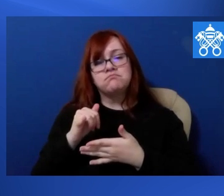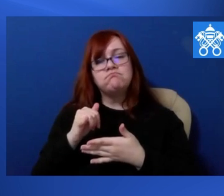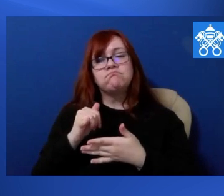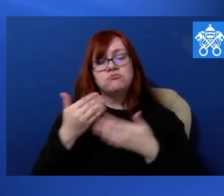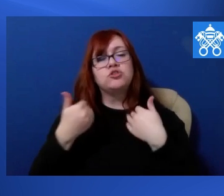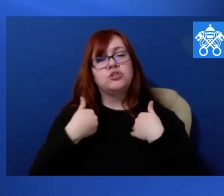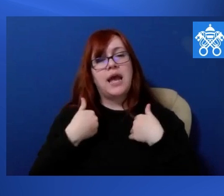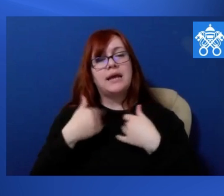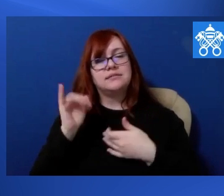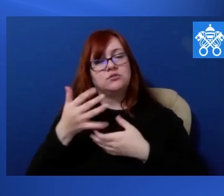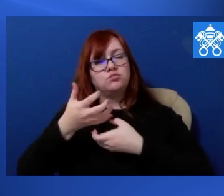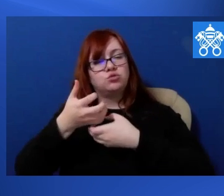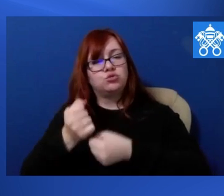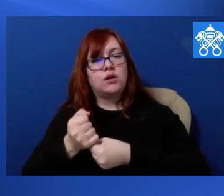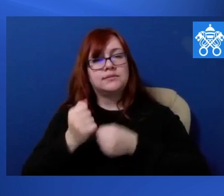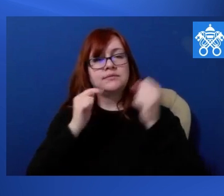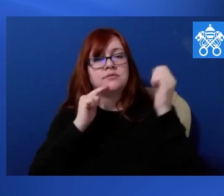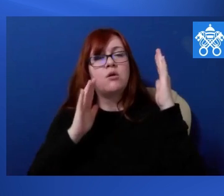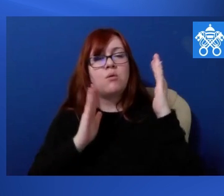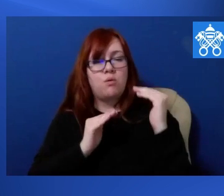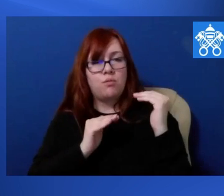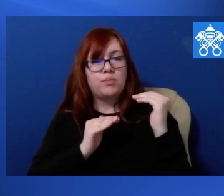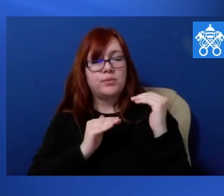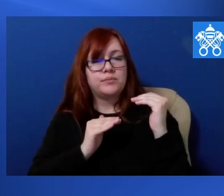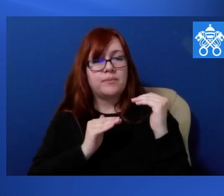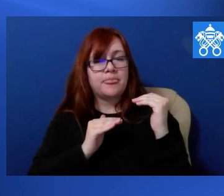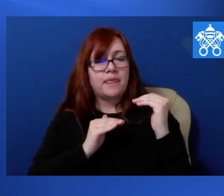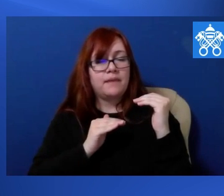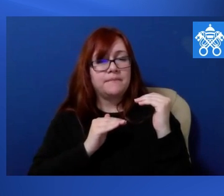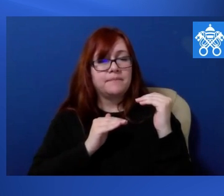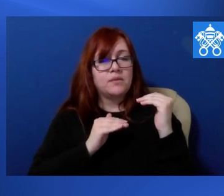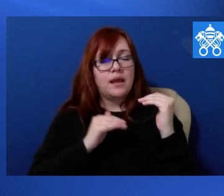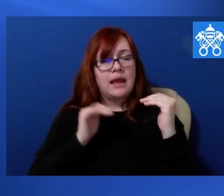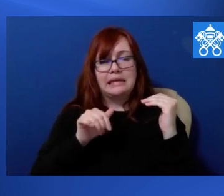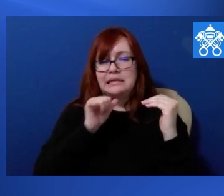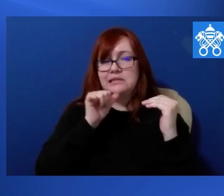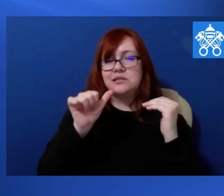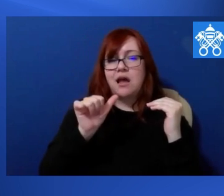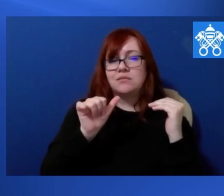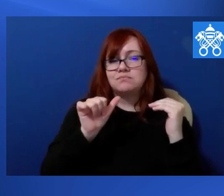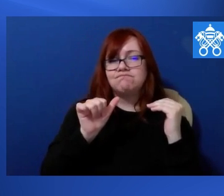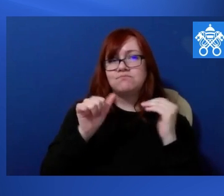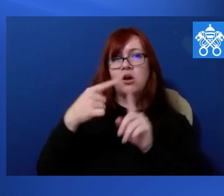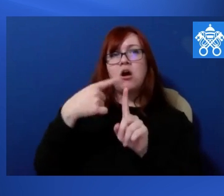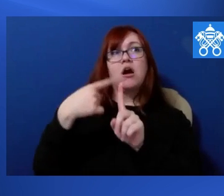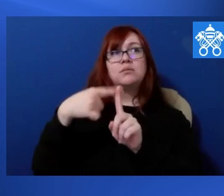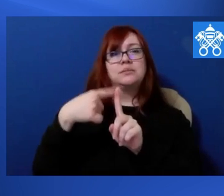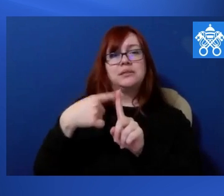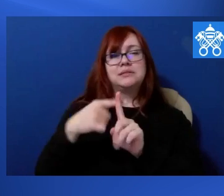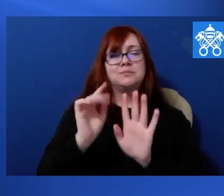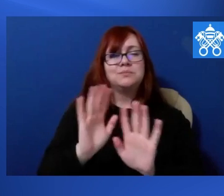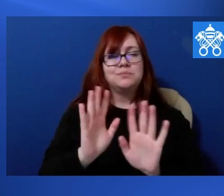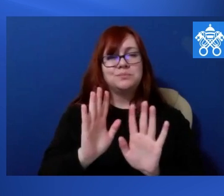hope. That of Mary and the Church is not optimism. It's something else. It's